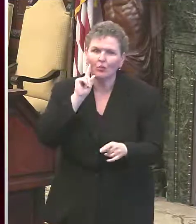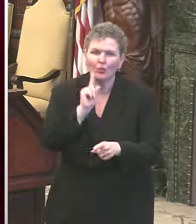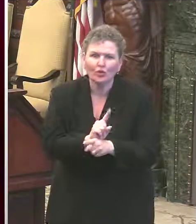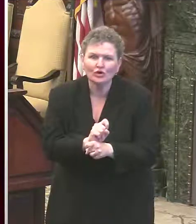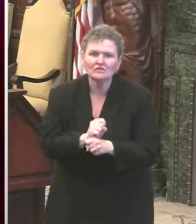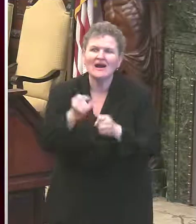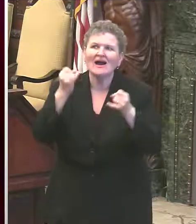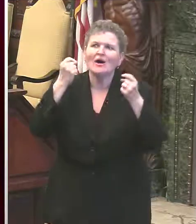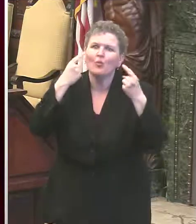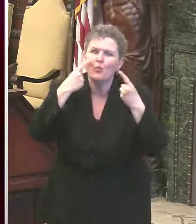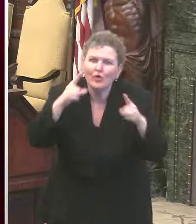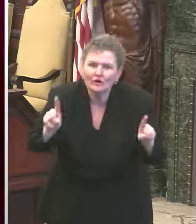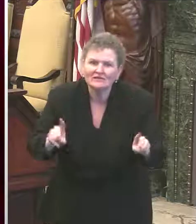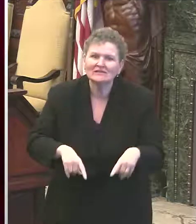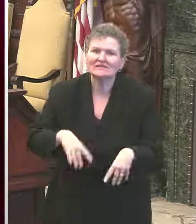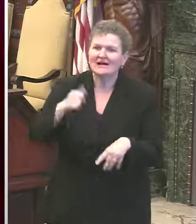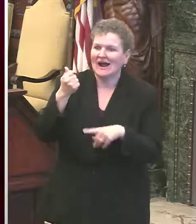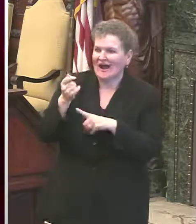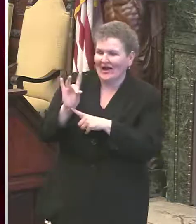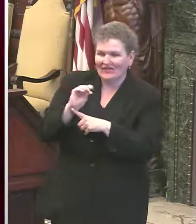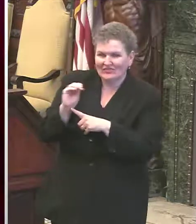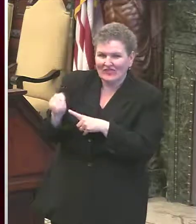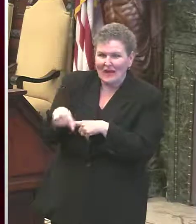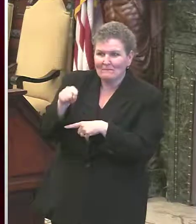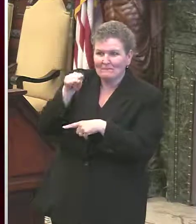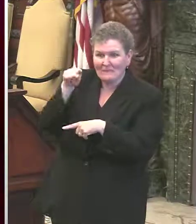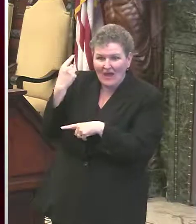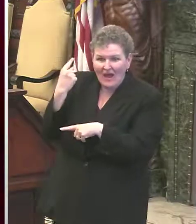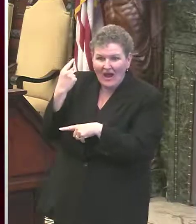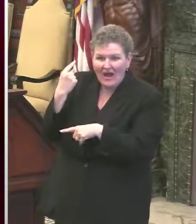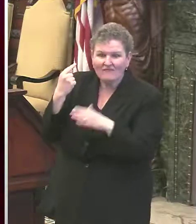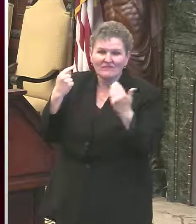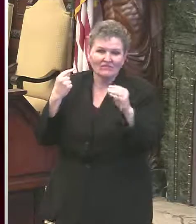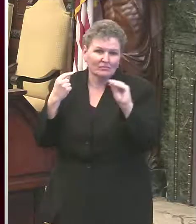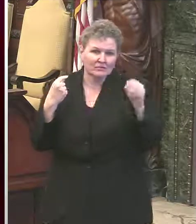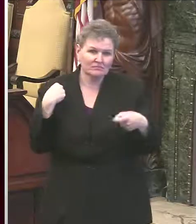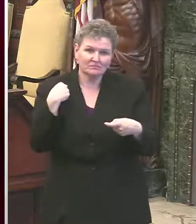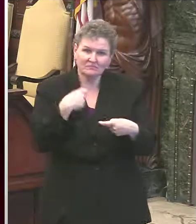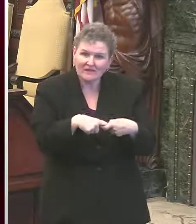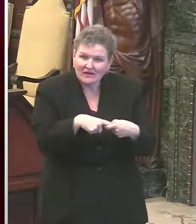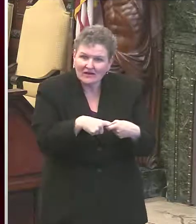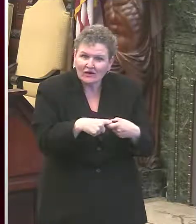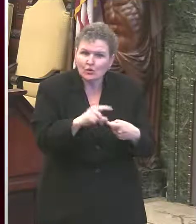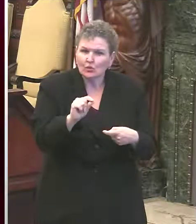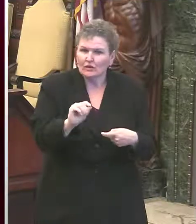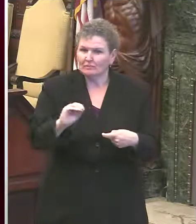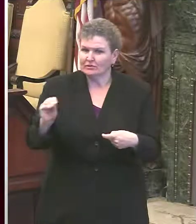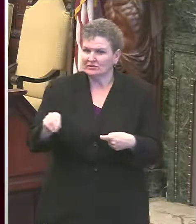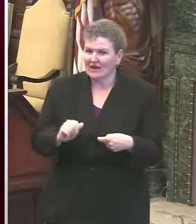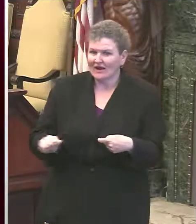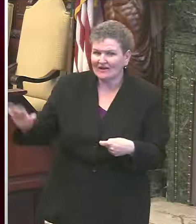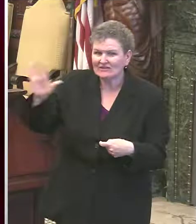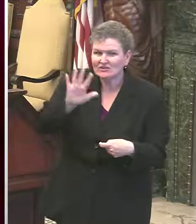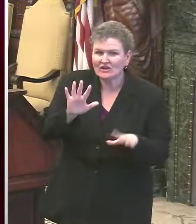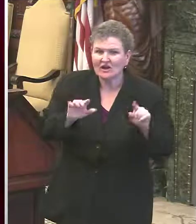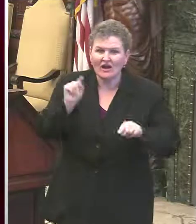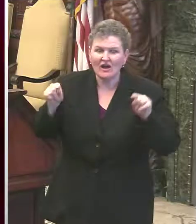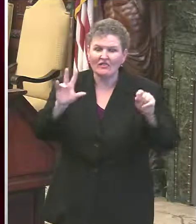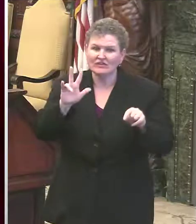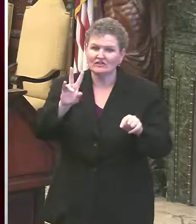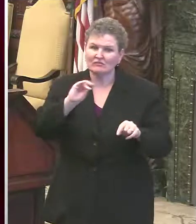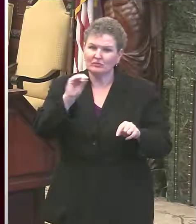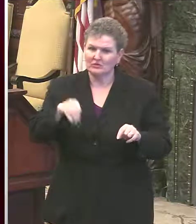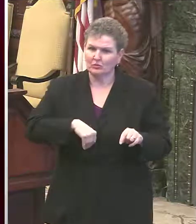people vaccinated, 18% were African-American, 15% were Hispanic, 20% were Asian, and 37% were